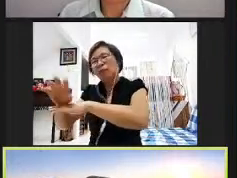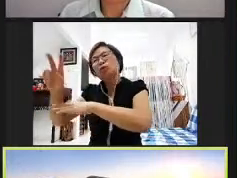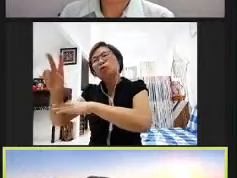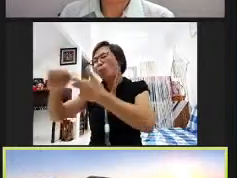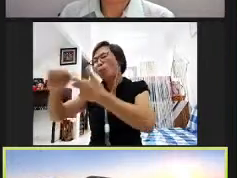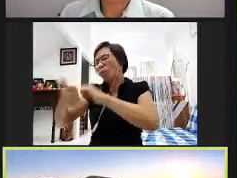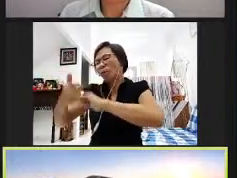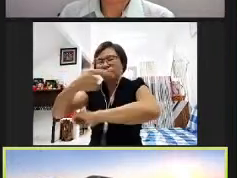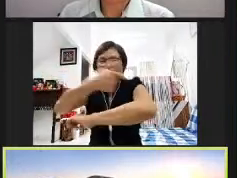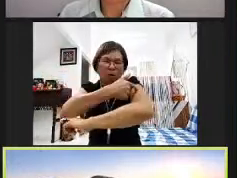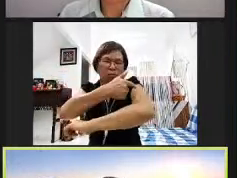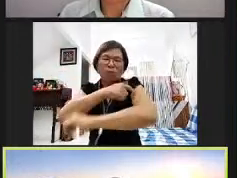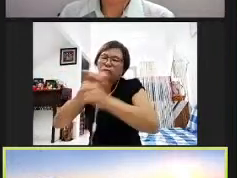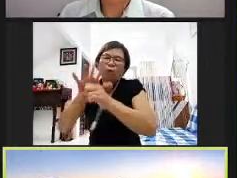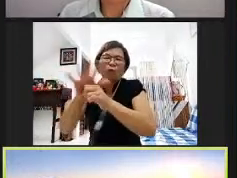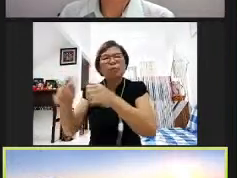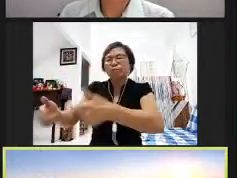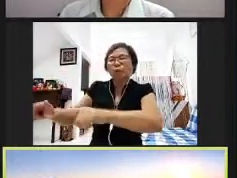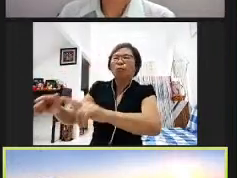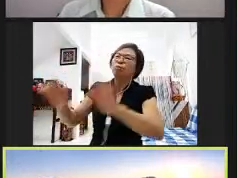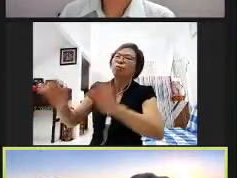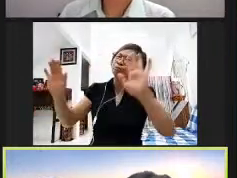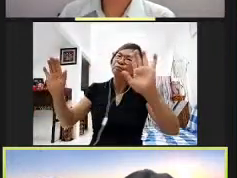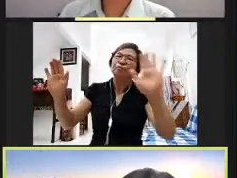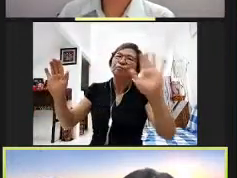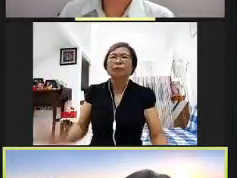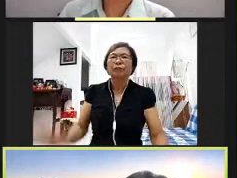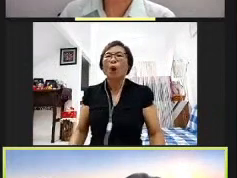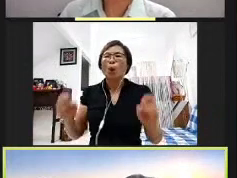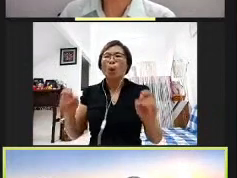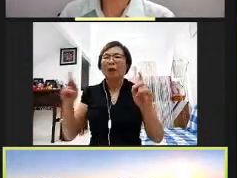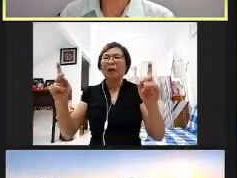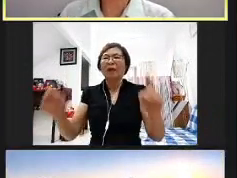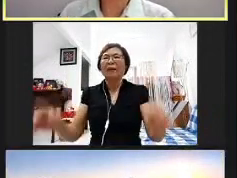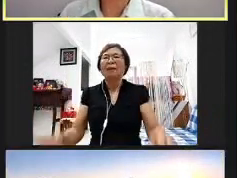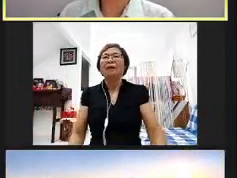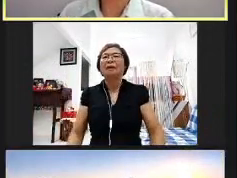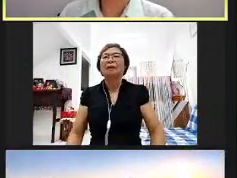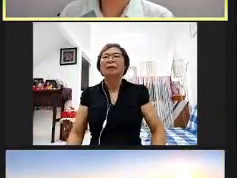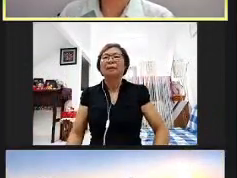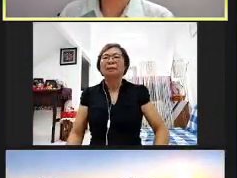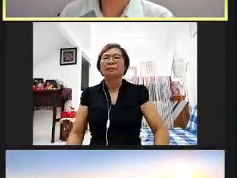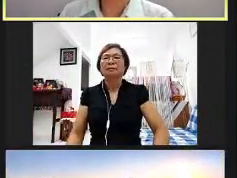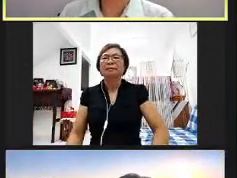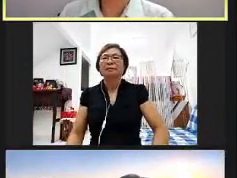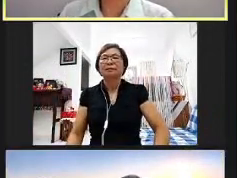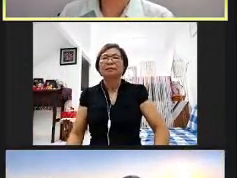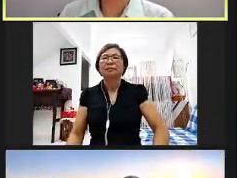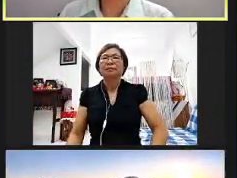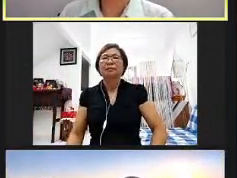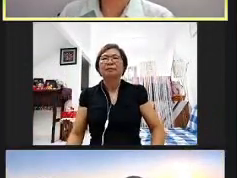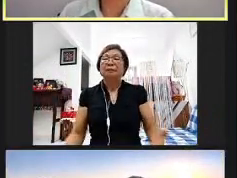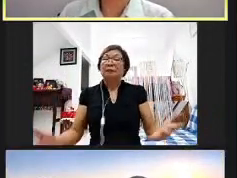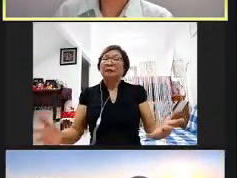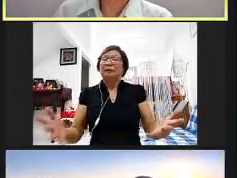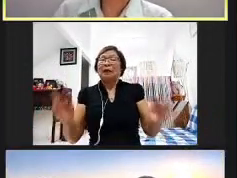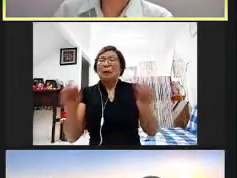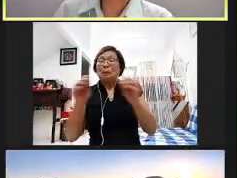in getting the vaccine. Okay, Mayan? Okay. Thank you so much, Dr. Gan, for your so